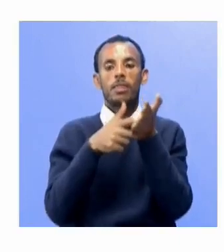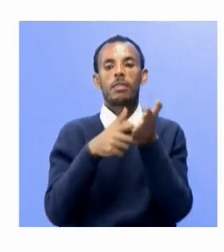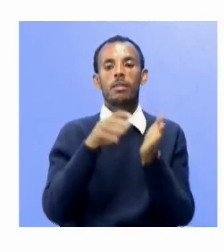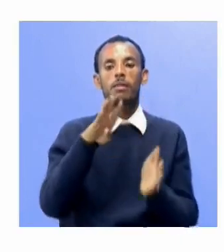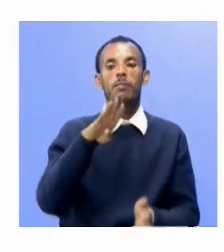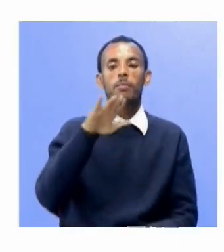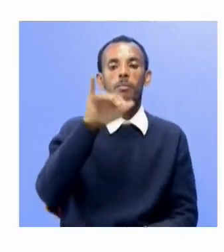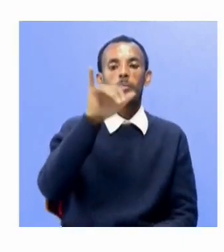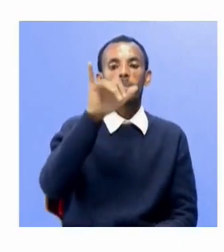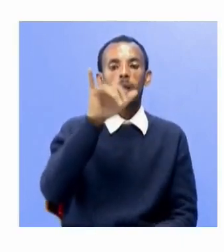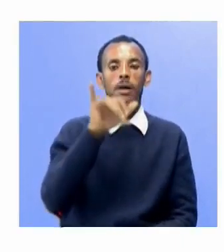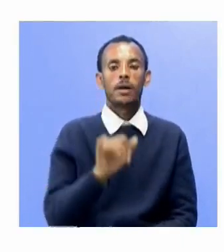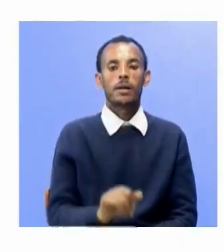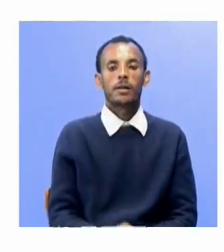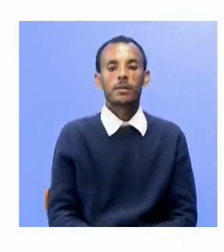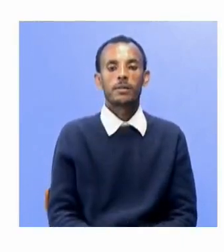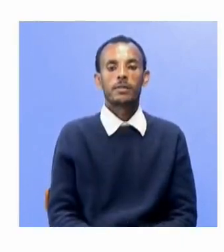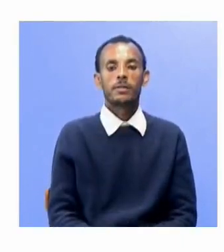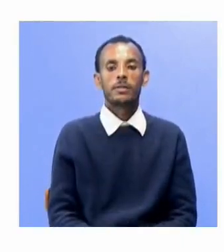by